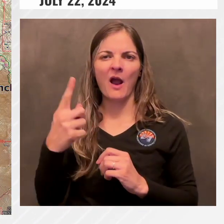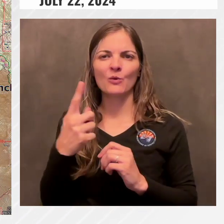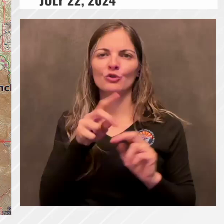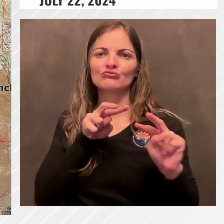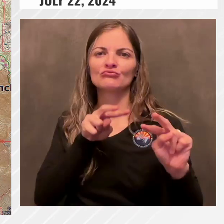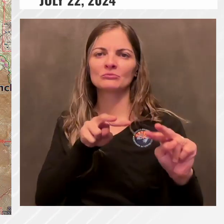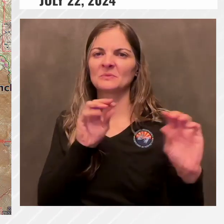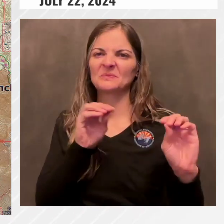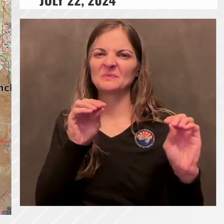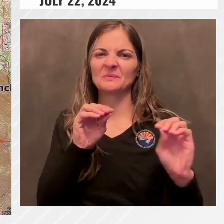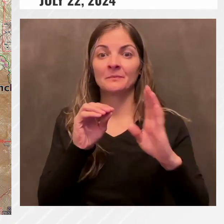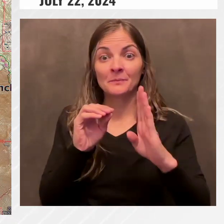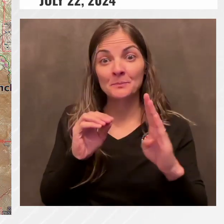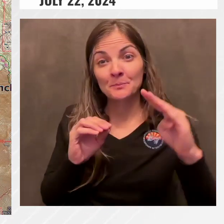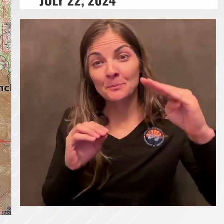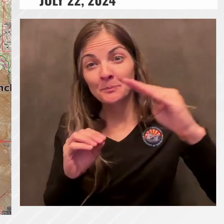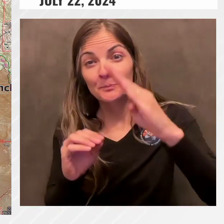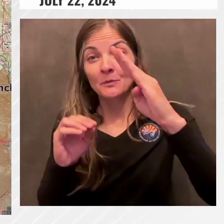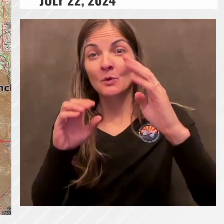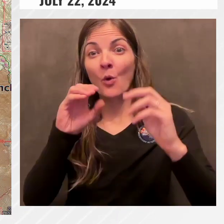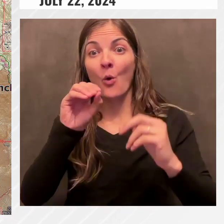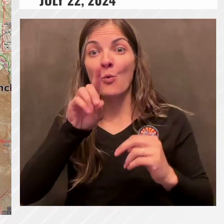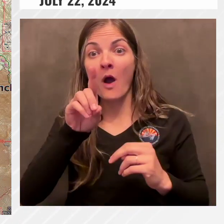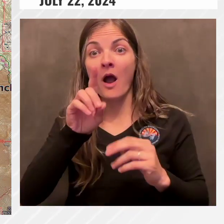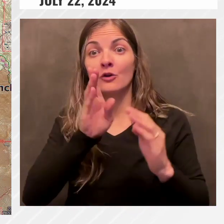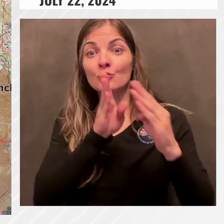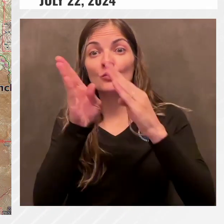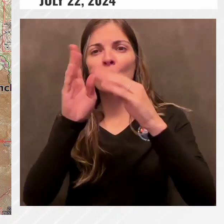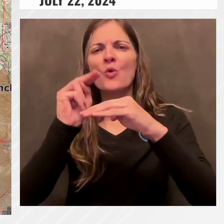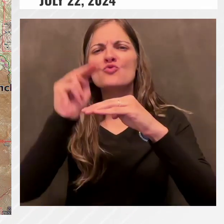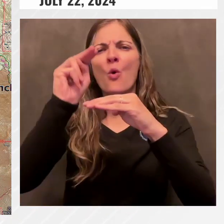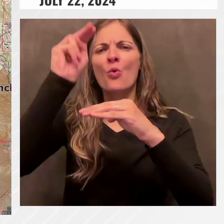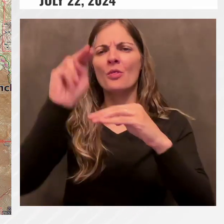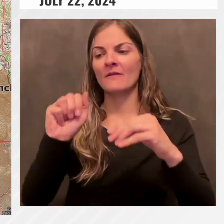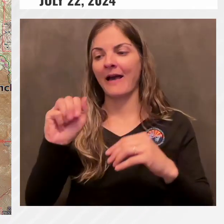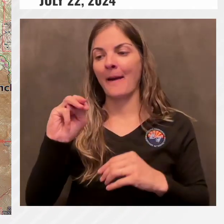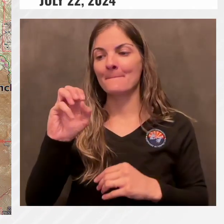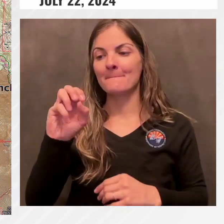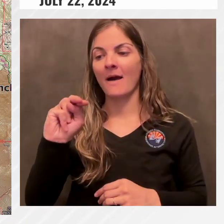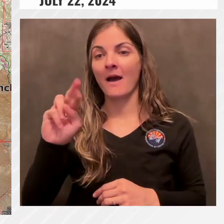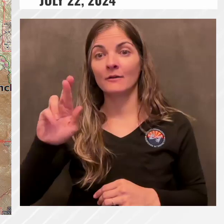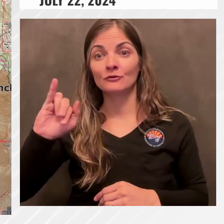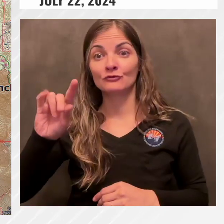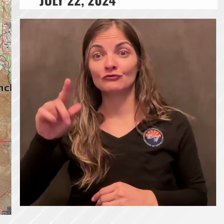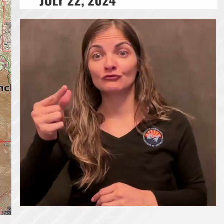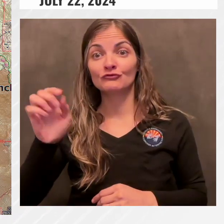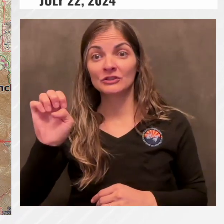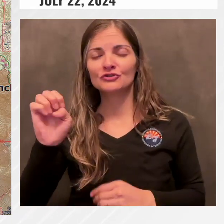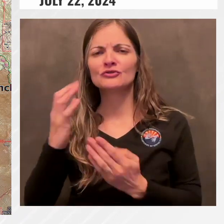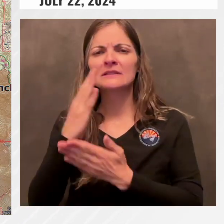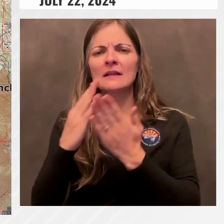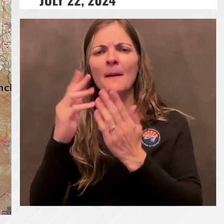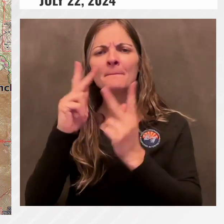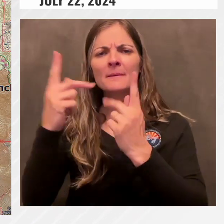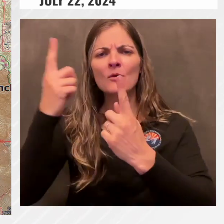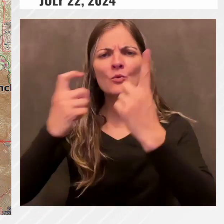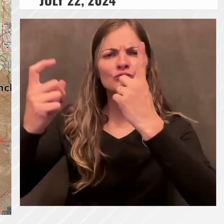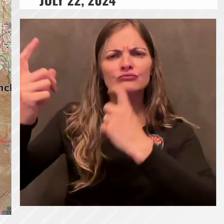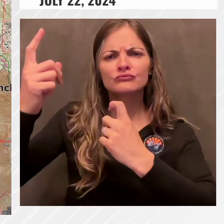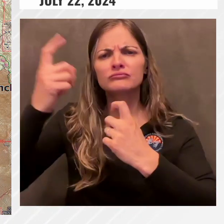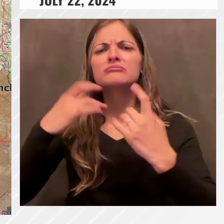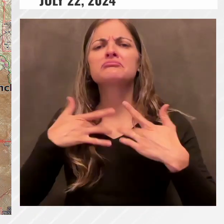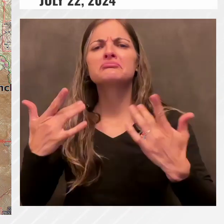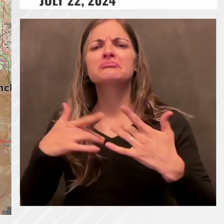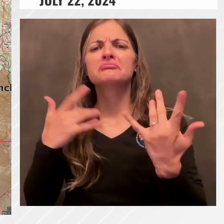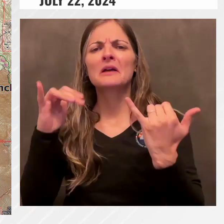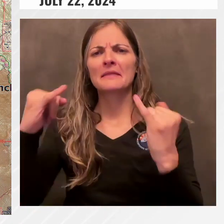road to north of Ammon Ridge, we had some questions about this line up here, and it's not depicting